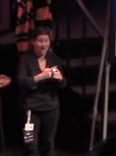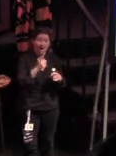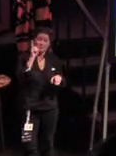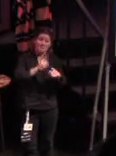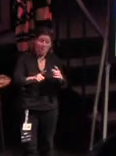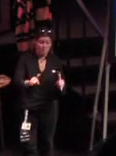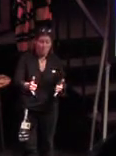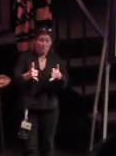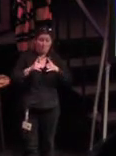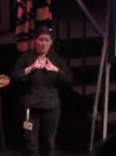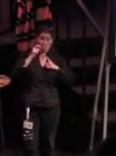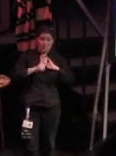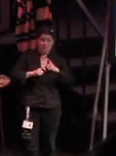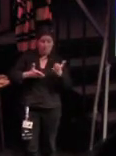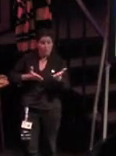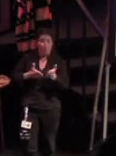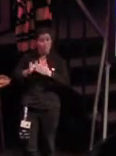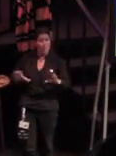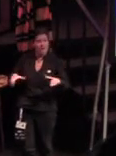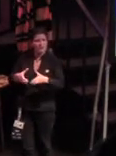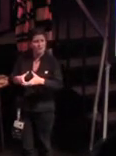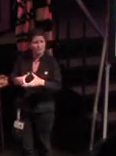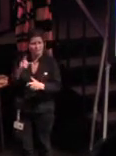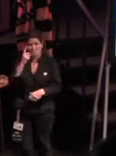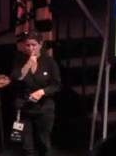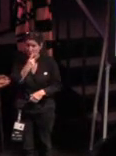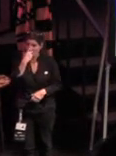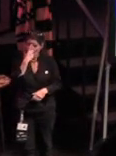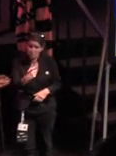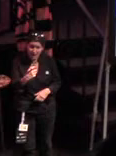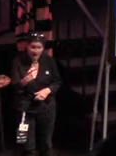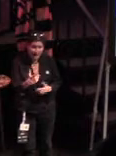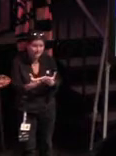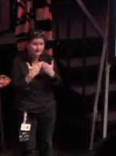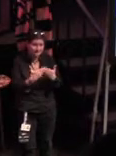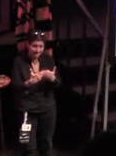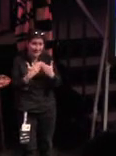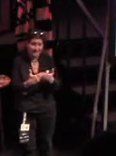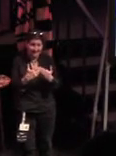that pupil referral unit, proven that you can just study for a test to get an education in the UK.